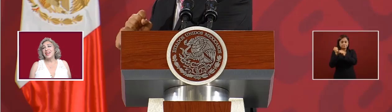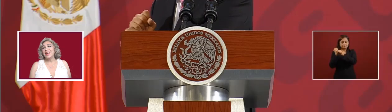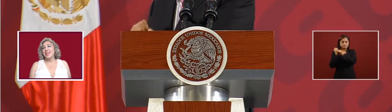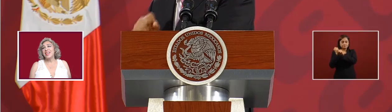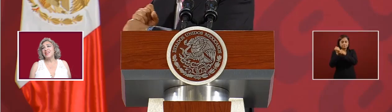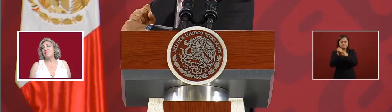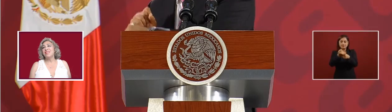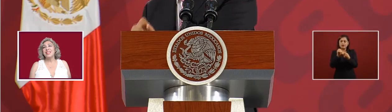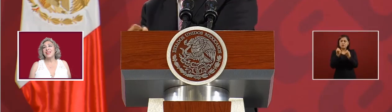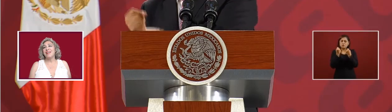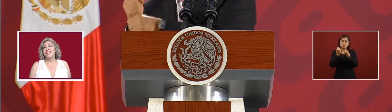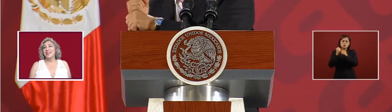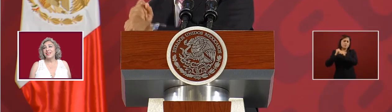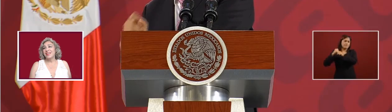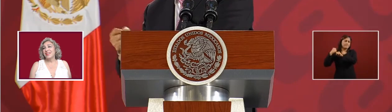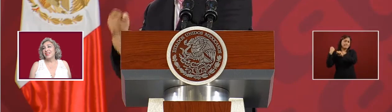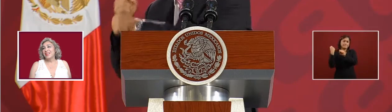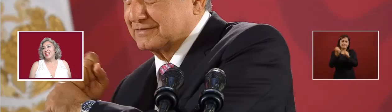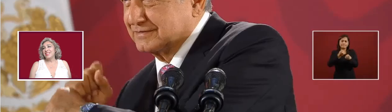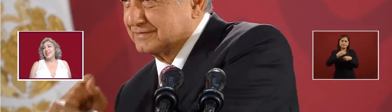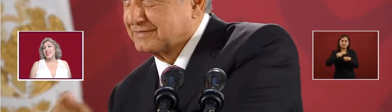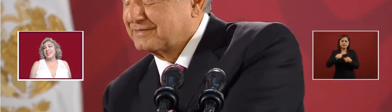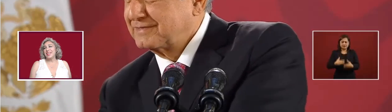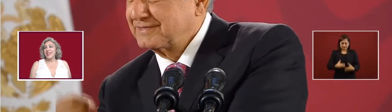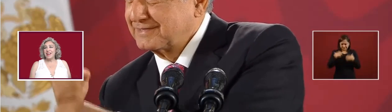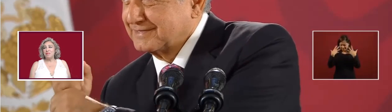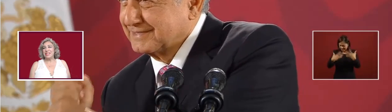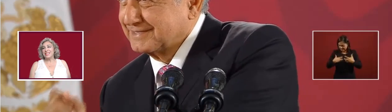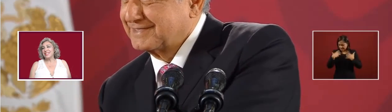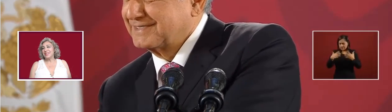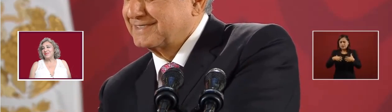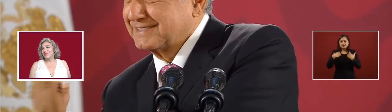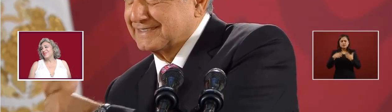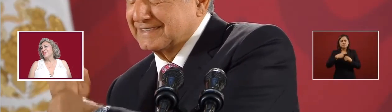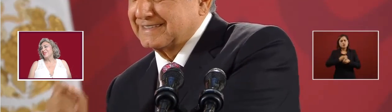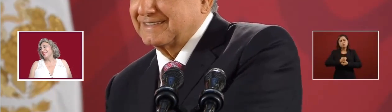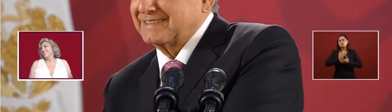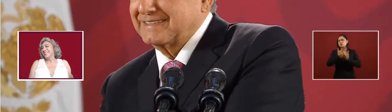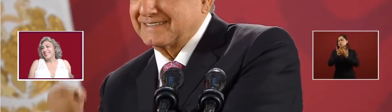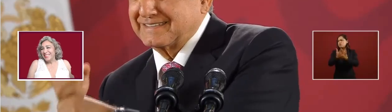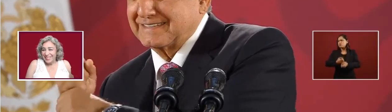and I hit it really hard and then I get it out of my system